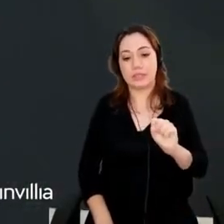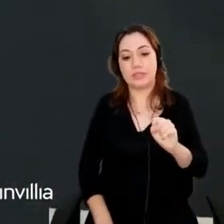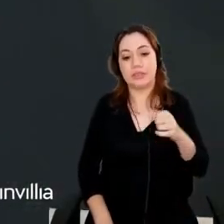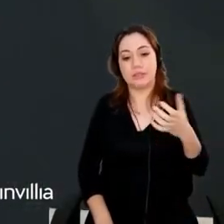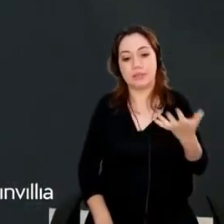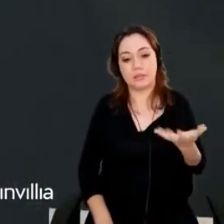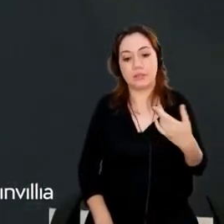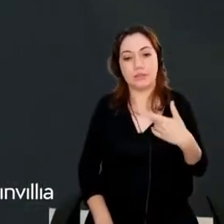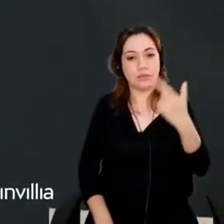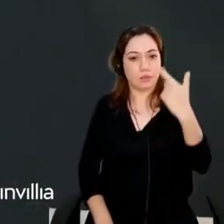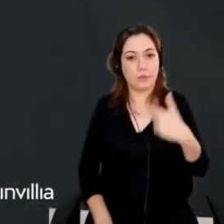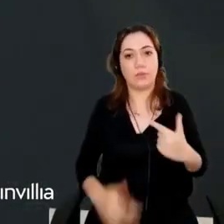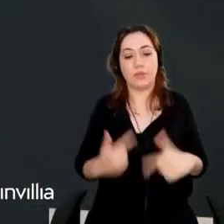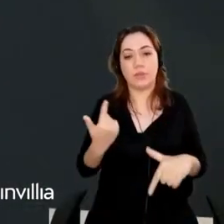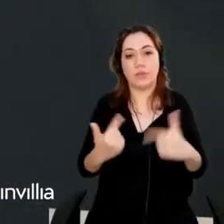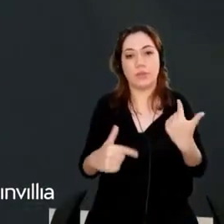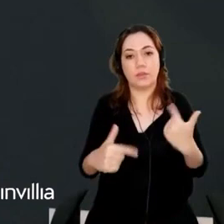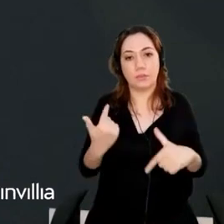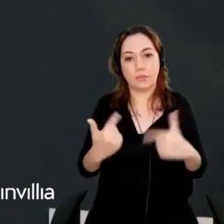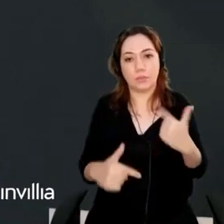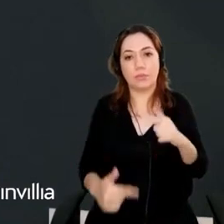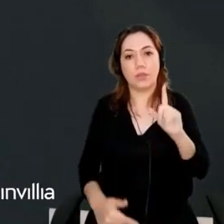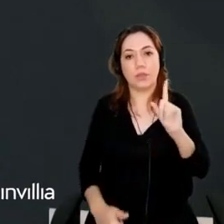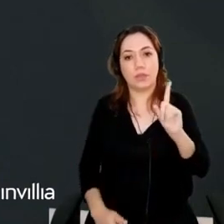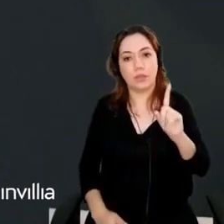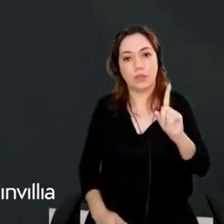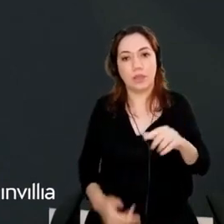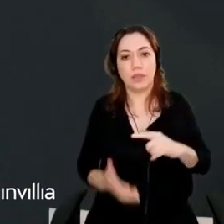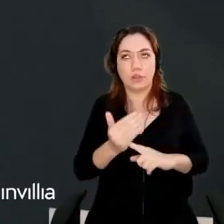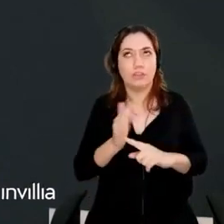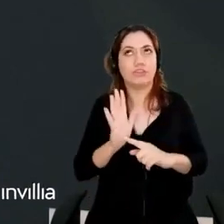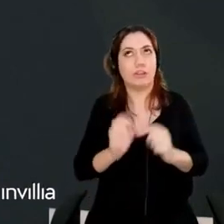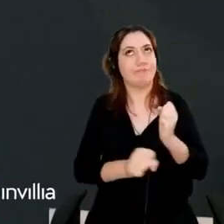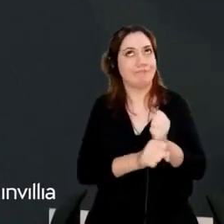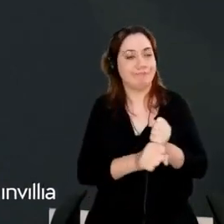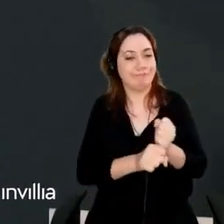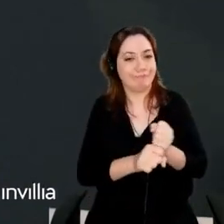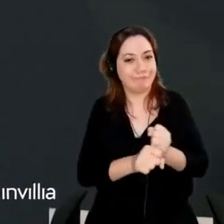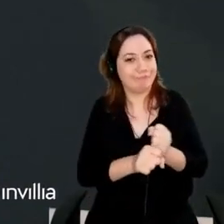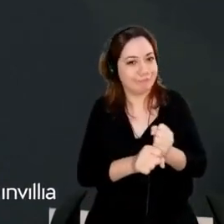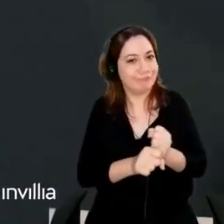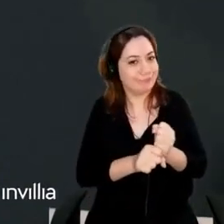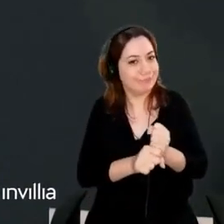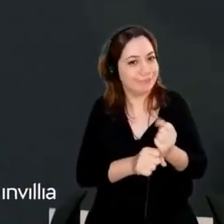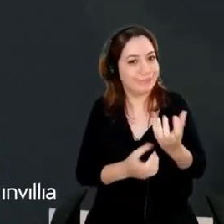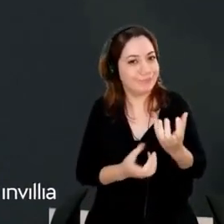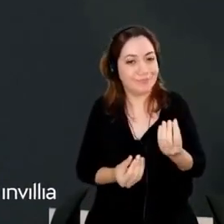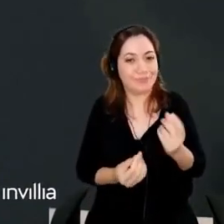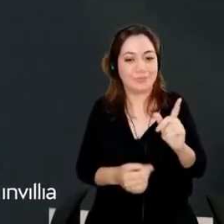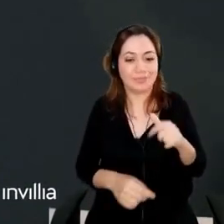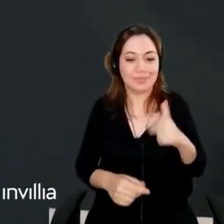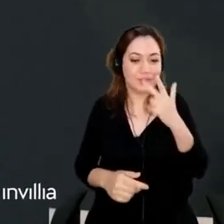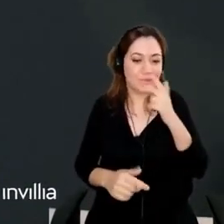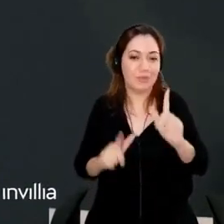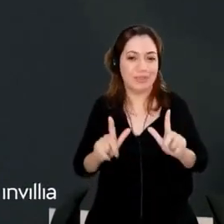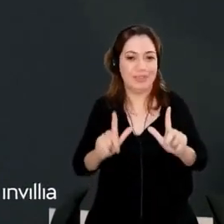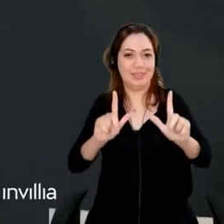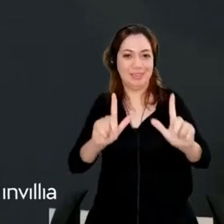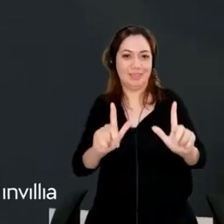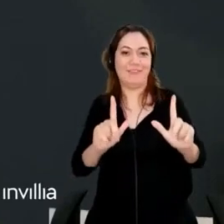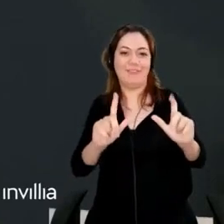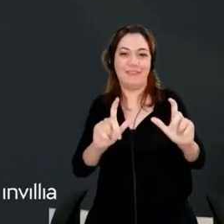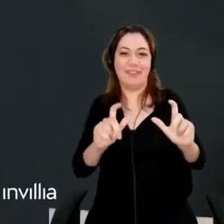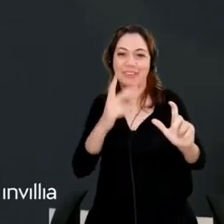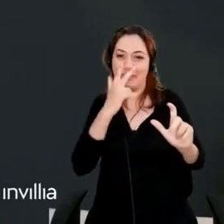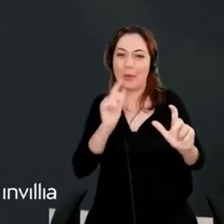working technology for many years now, although my picture here seems that I'm a little bit younger than I'm actually